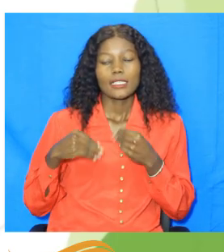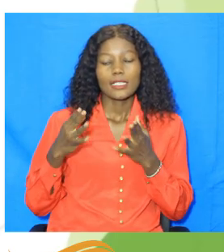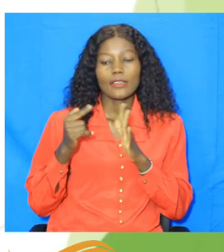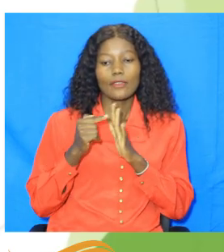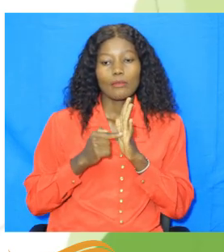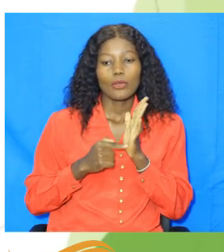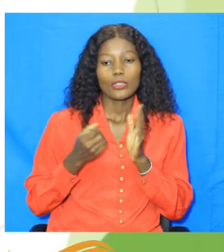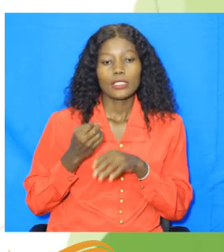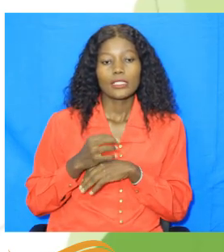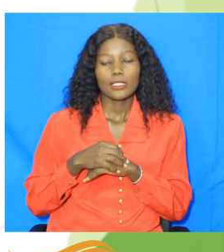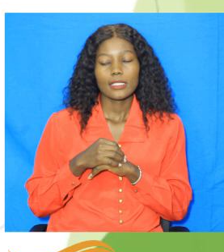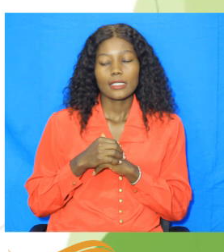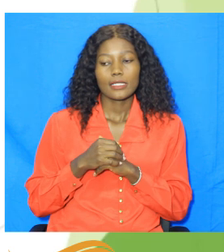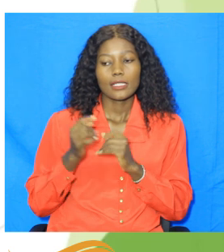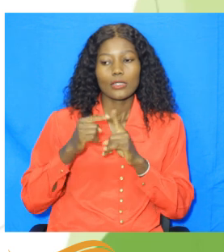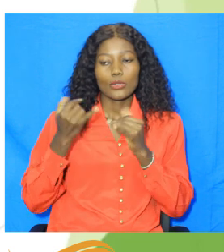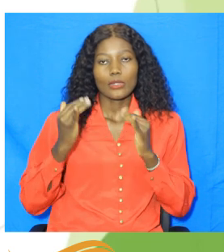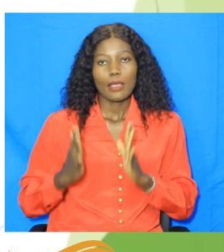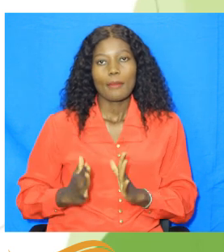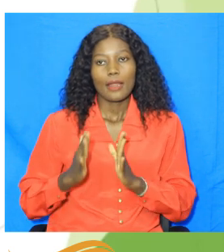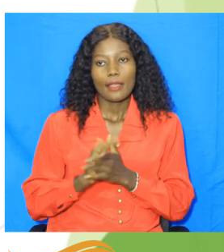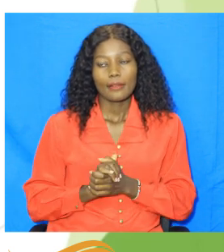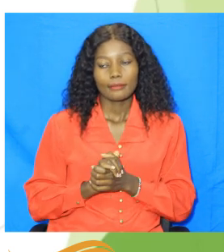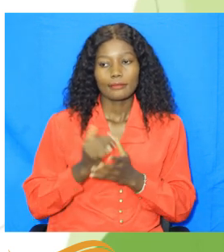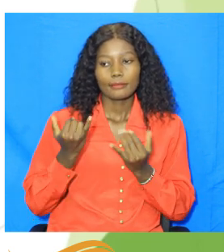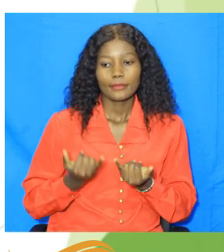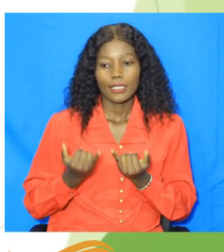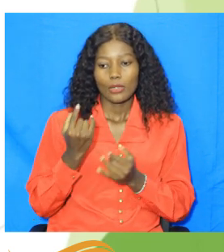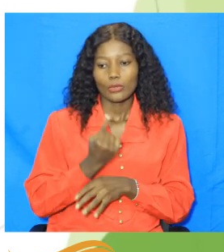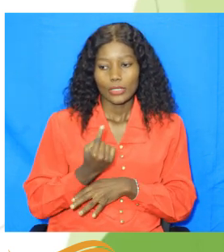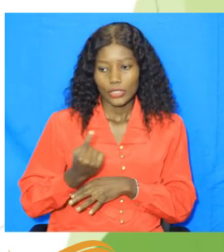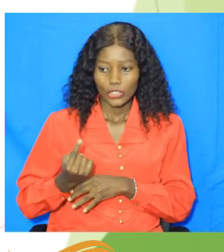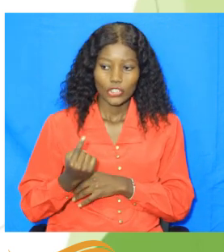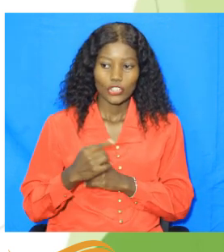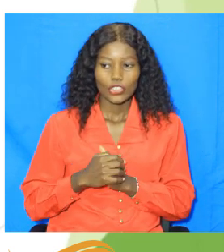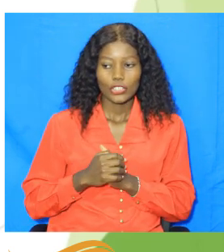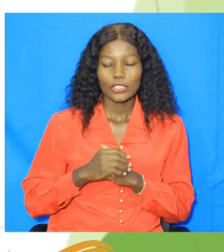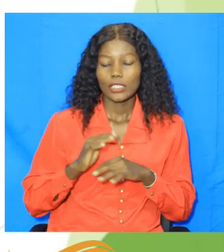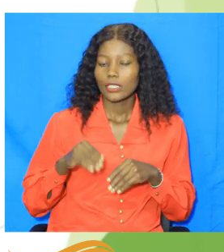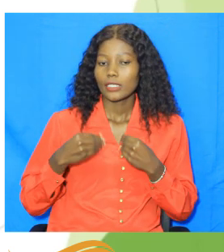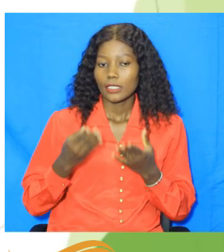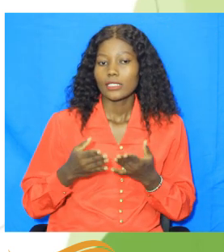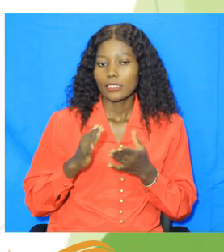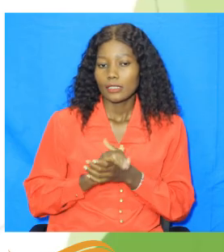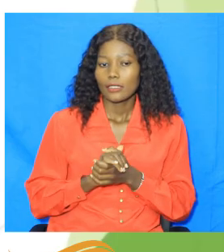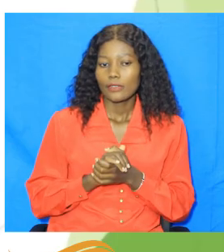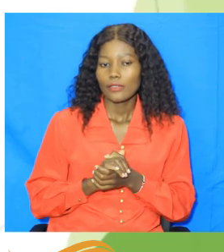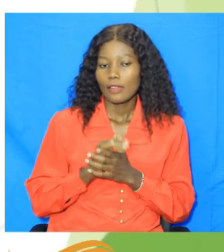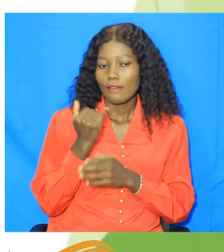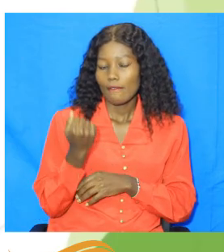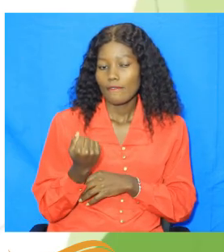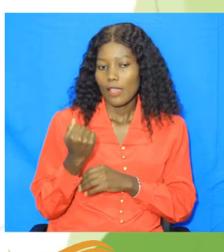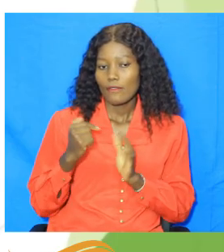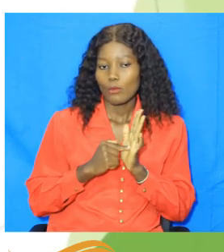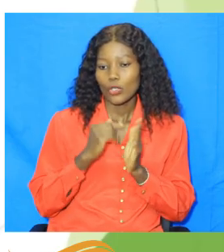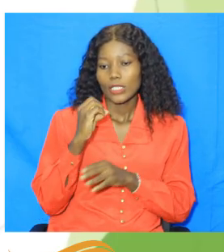or awarding points to the athletes. So each performance is given a scale of